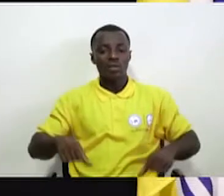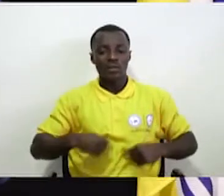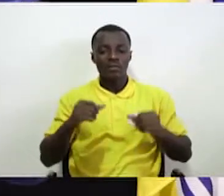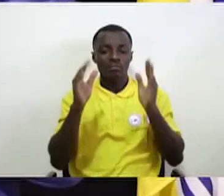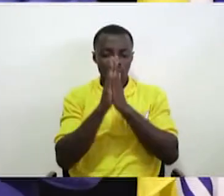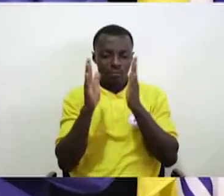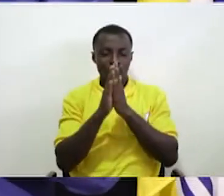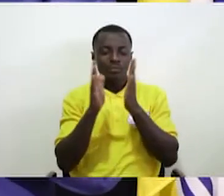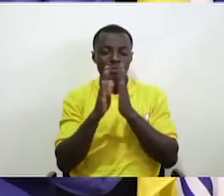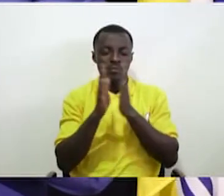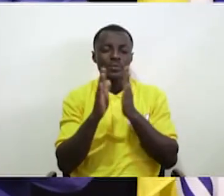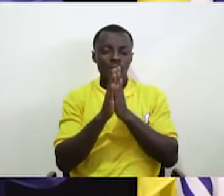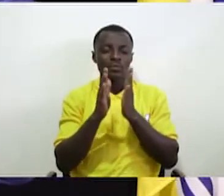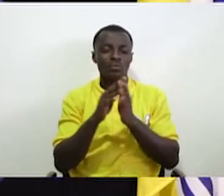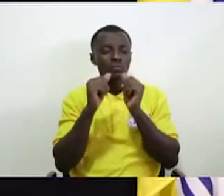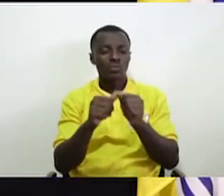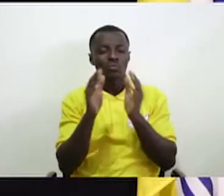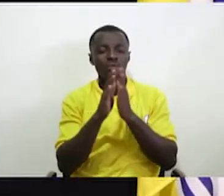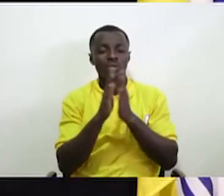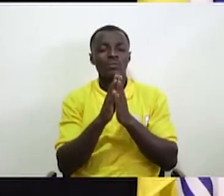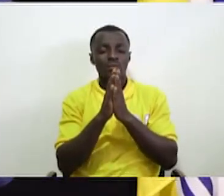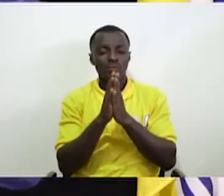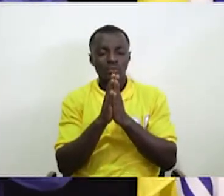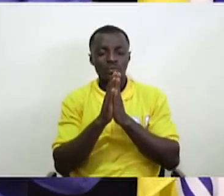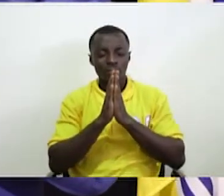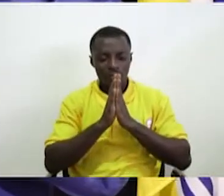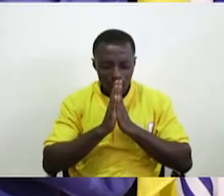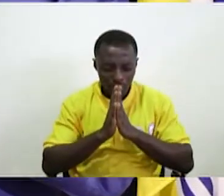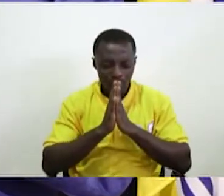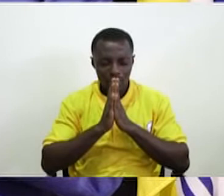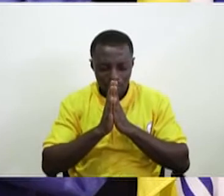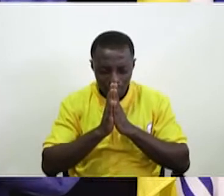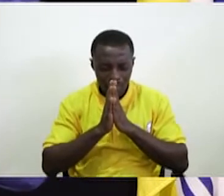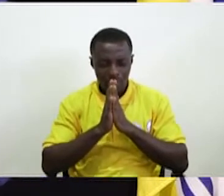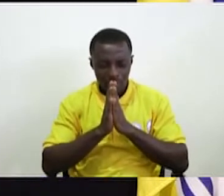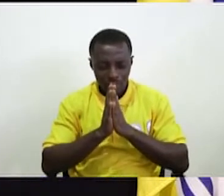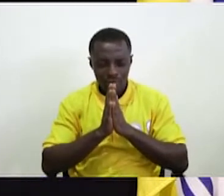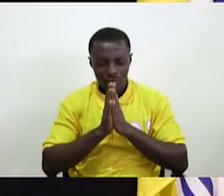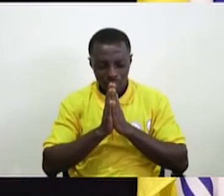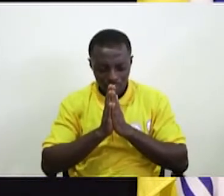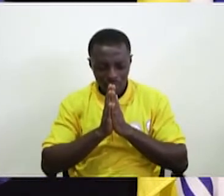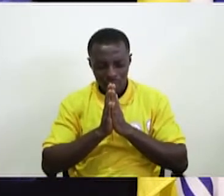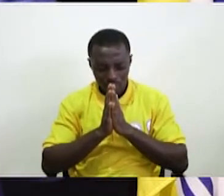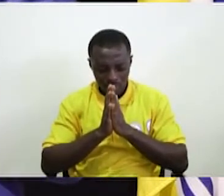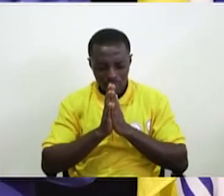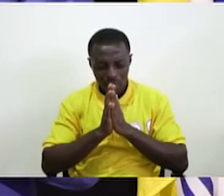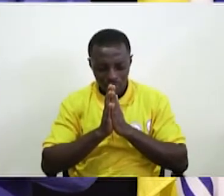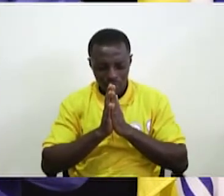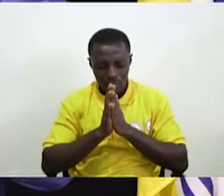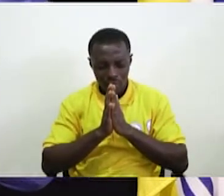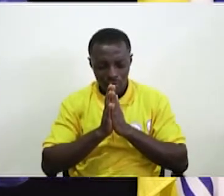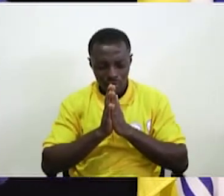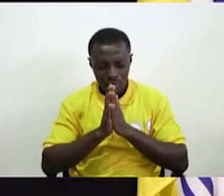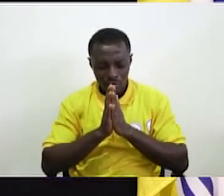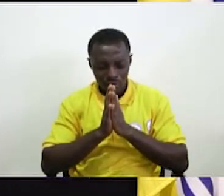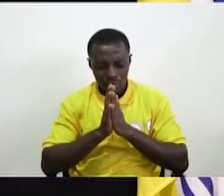pray. Radio o yo dum tum fo onam konkon ho oden so ne na baba betena enu na mayen tumi na ye